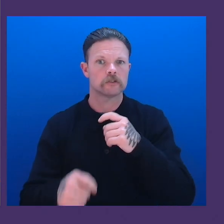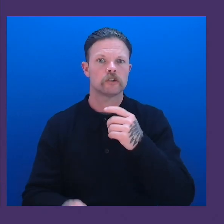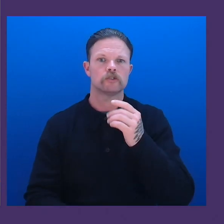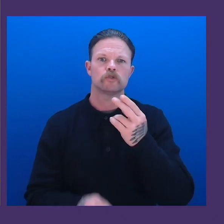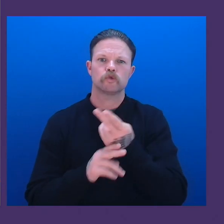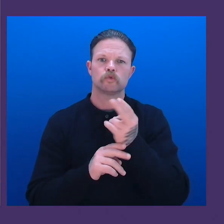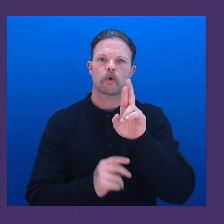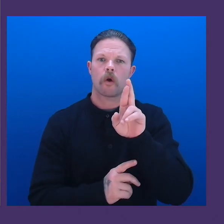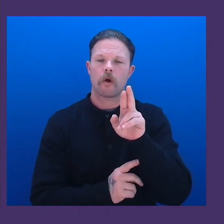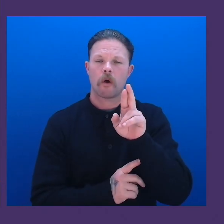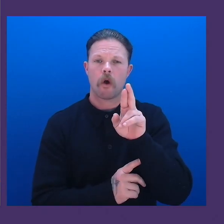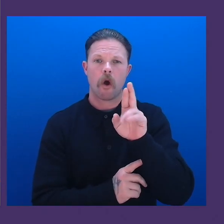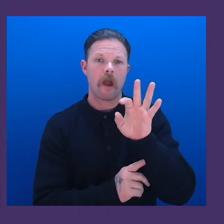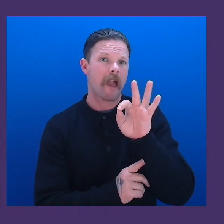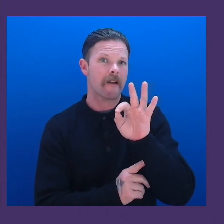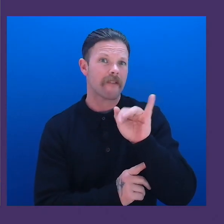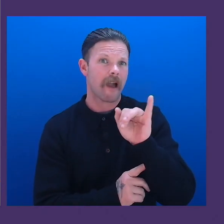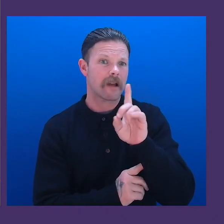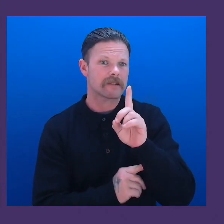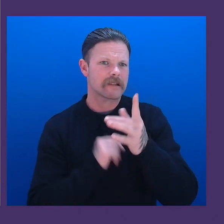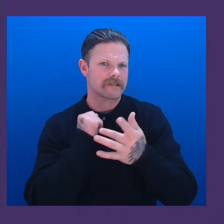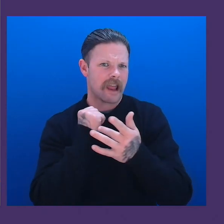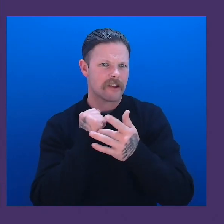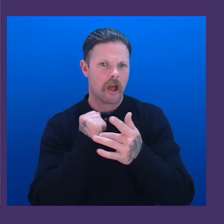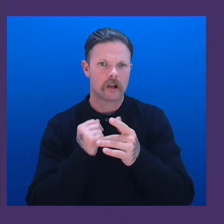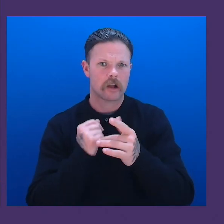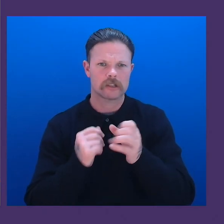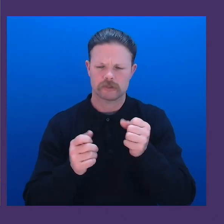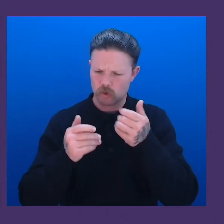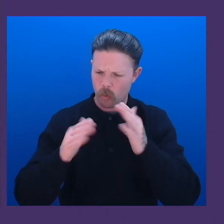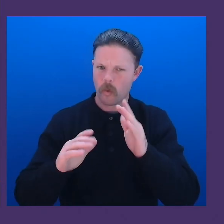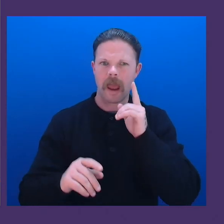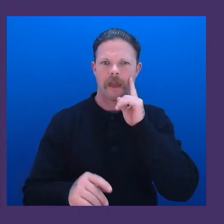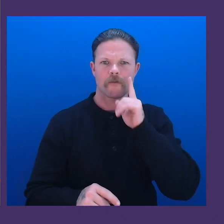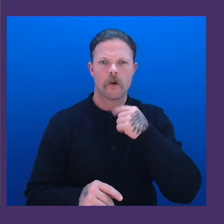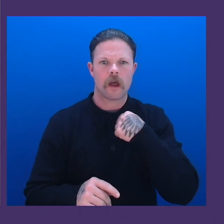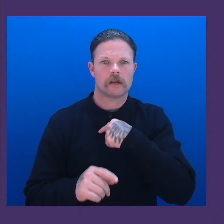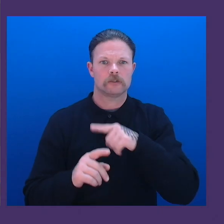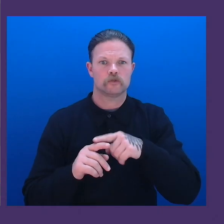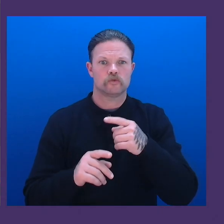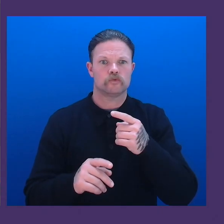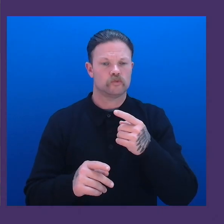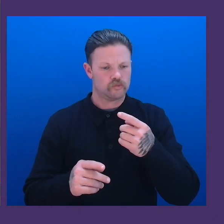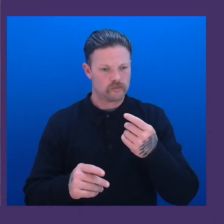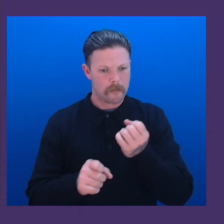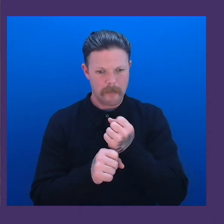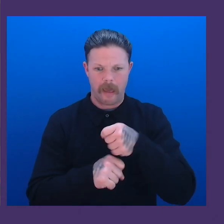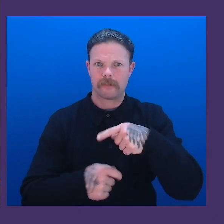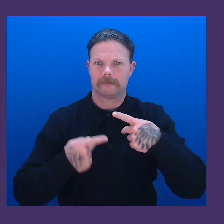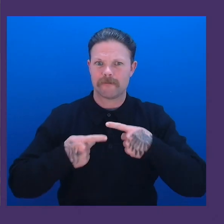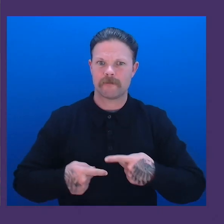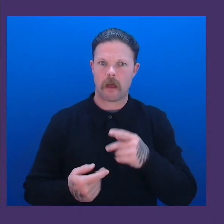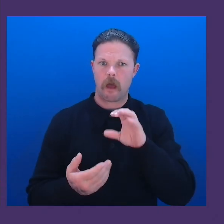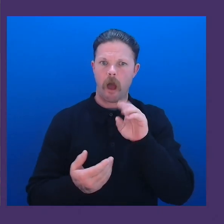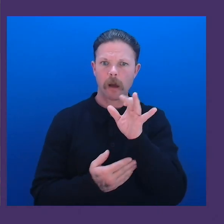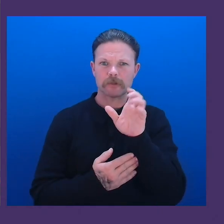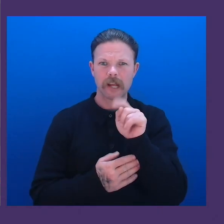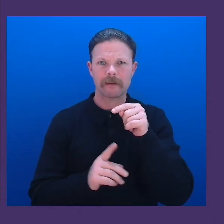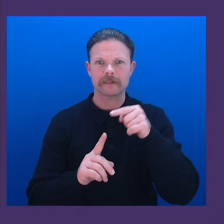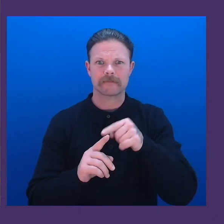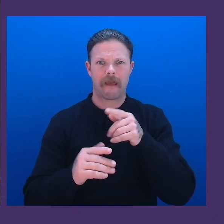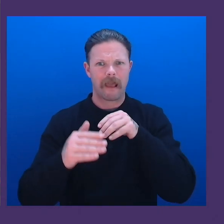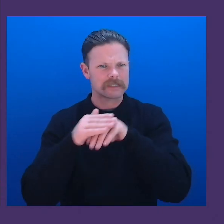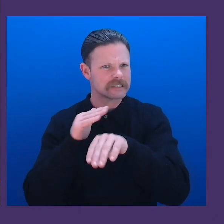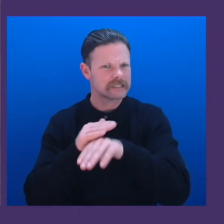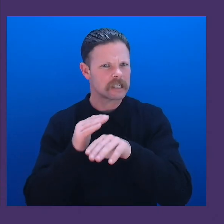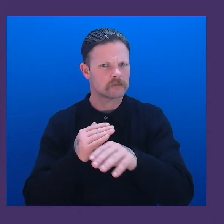to make it a physical object more accessible. In this goal of bringing healthcare to